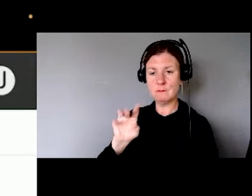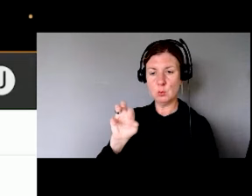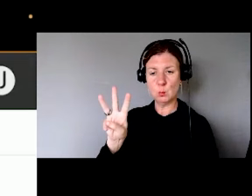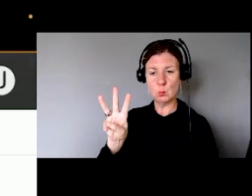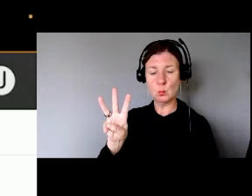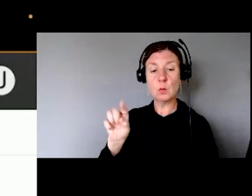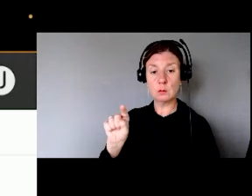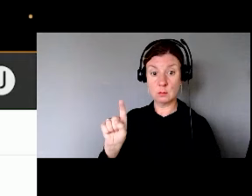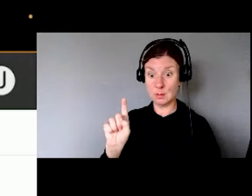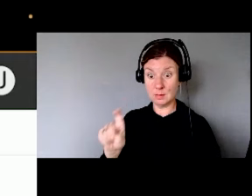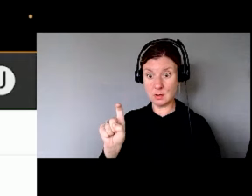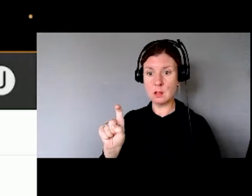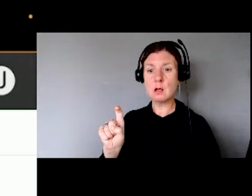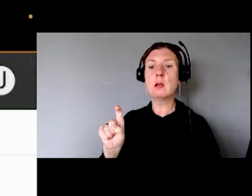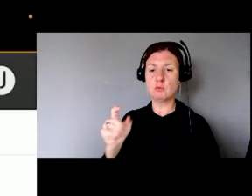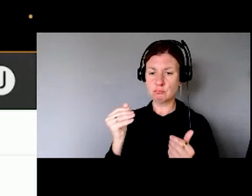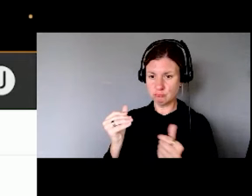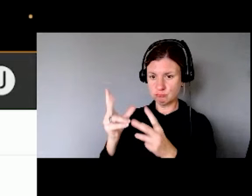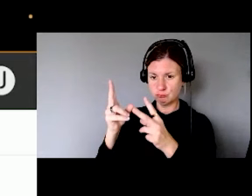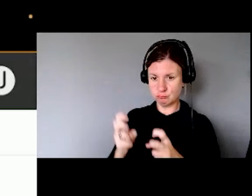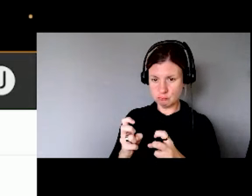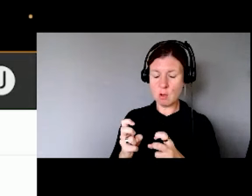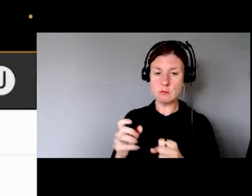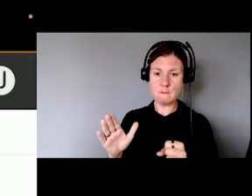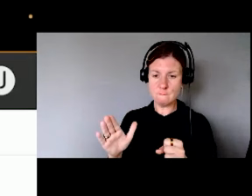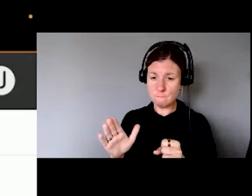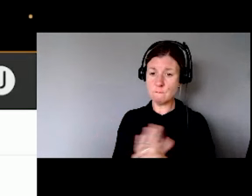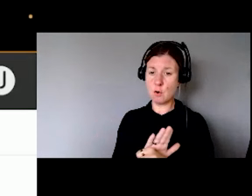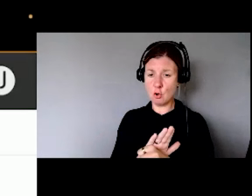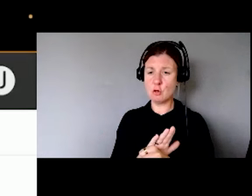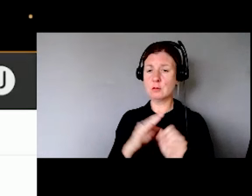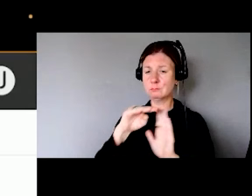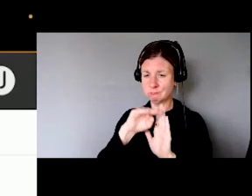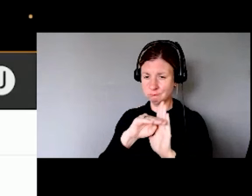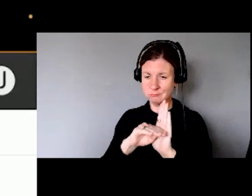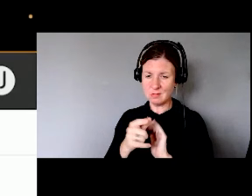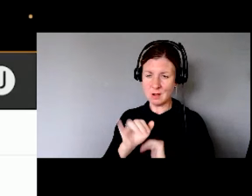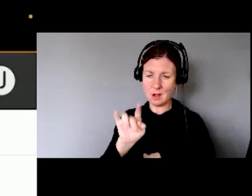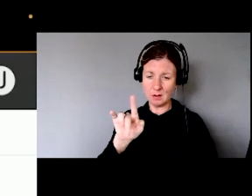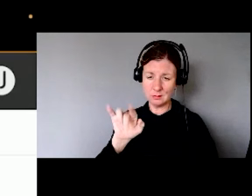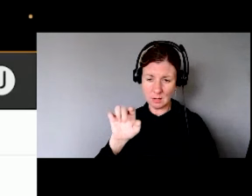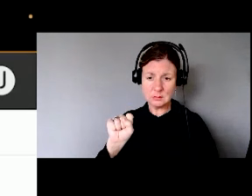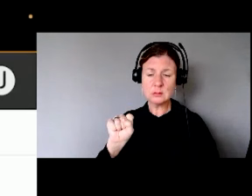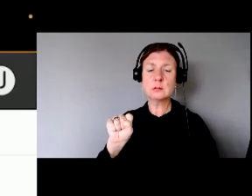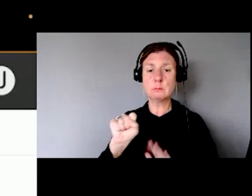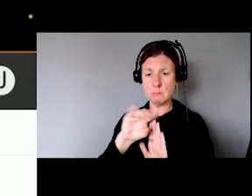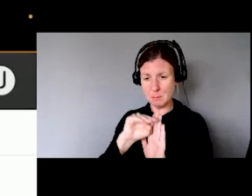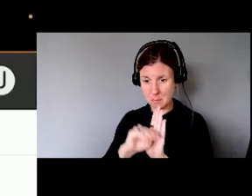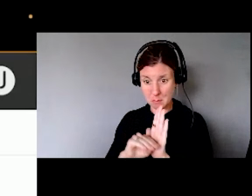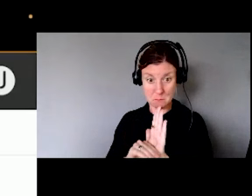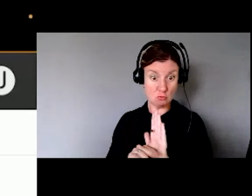button, you will be able to download a copy of the full guidelines for the project. When you are ready to open